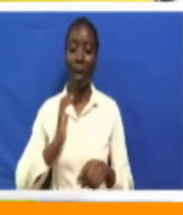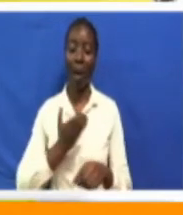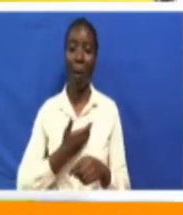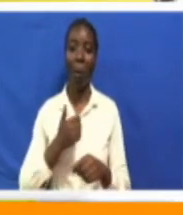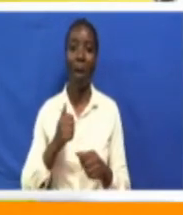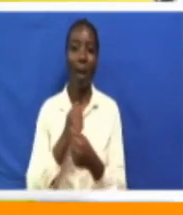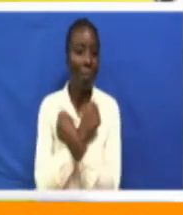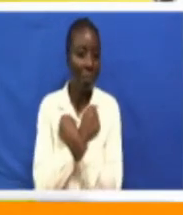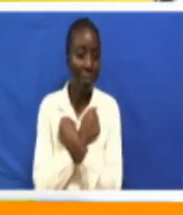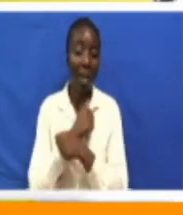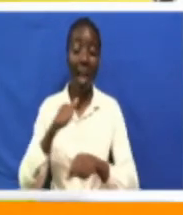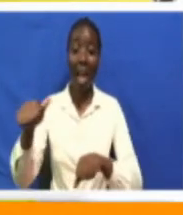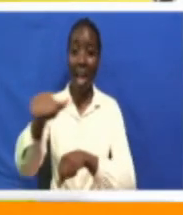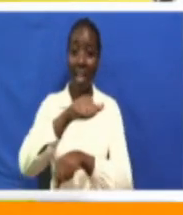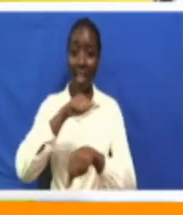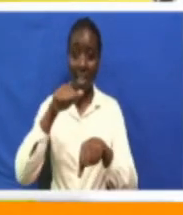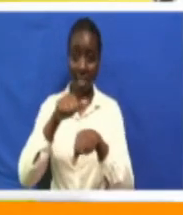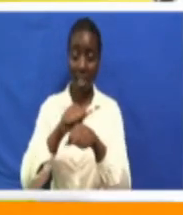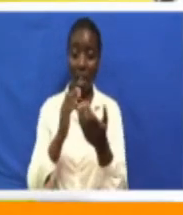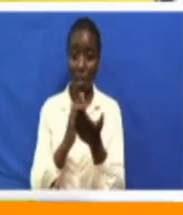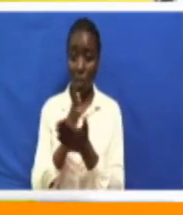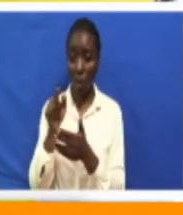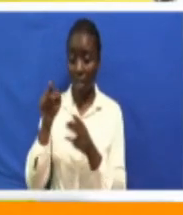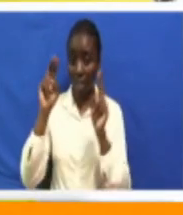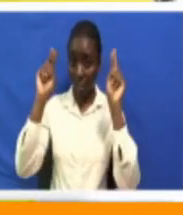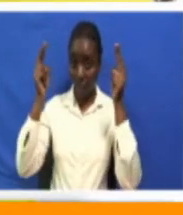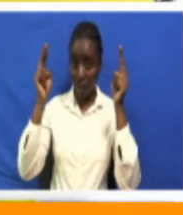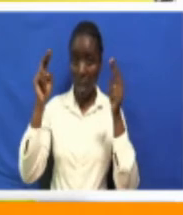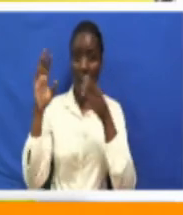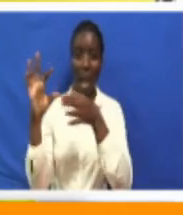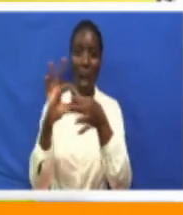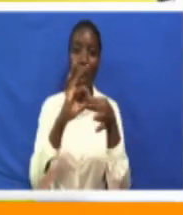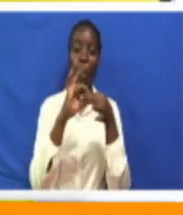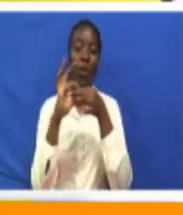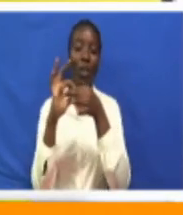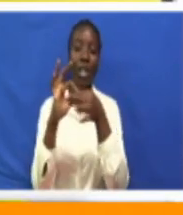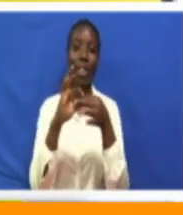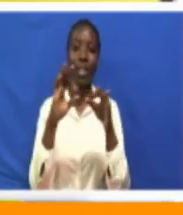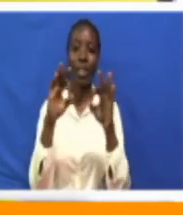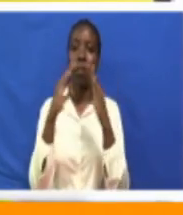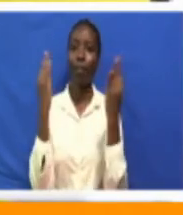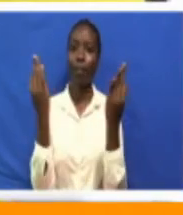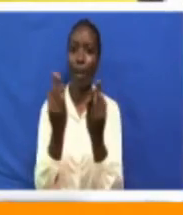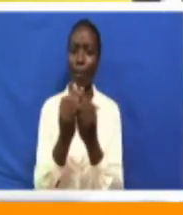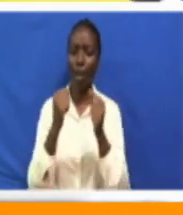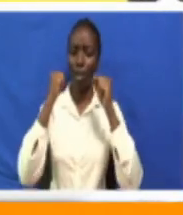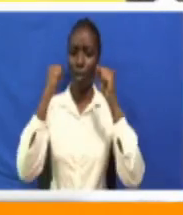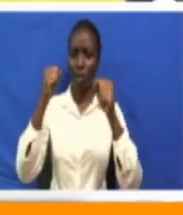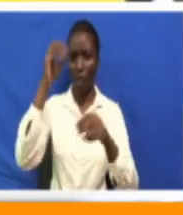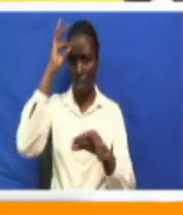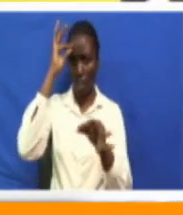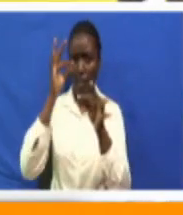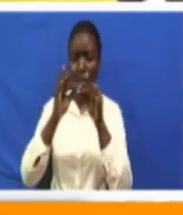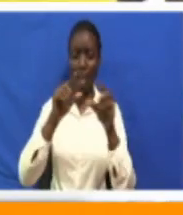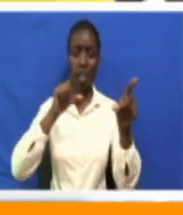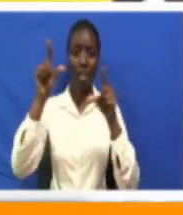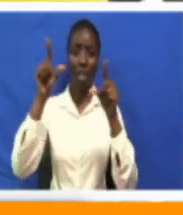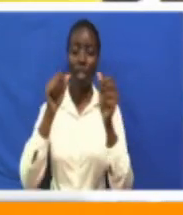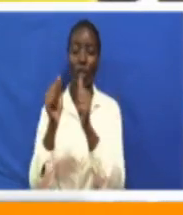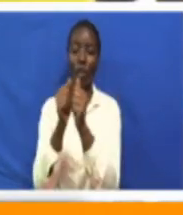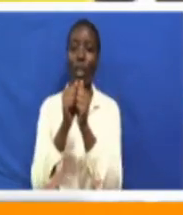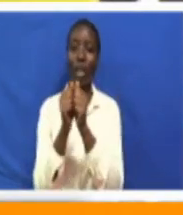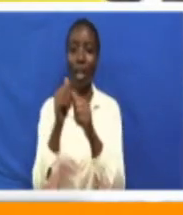with this theme a United Family strong in faith journey together in spirit and